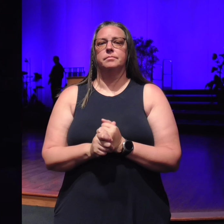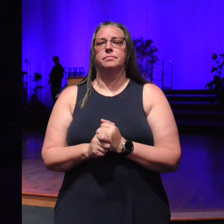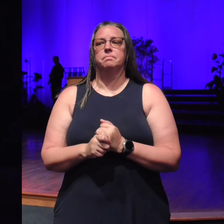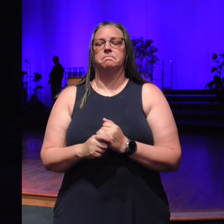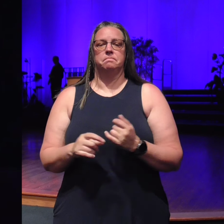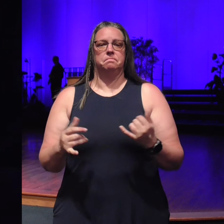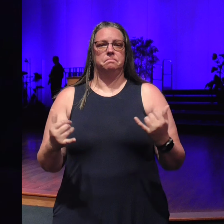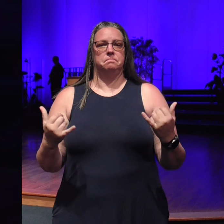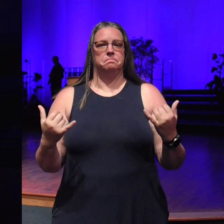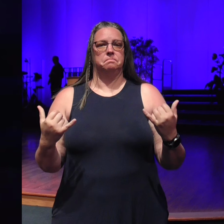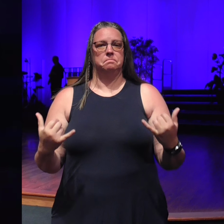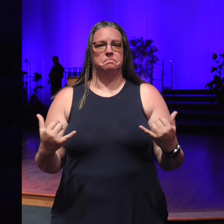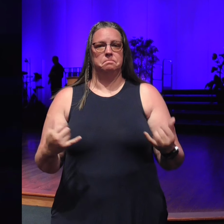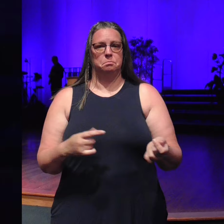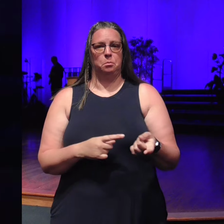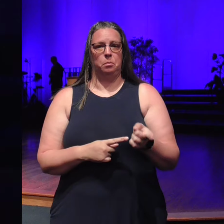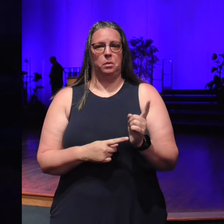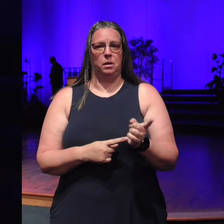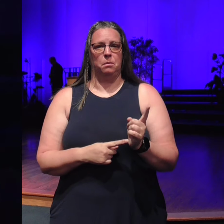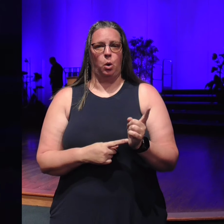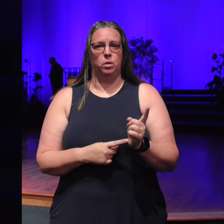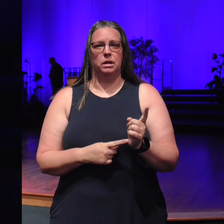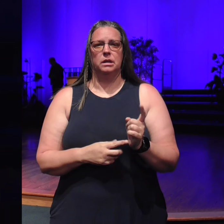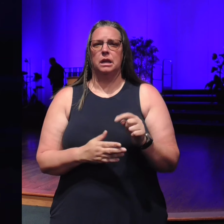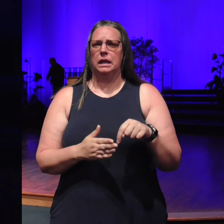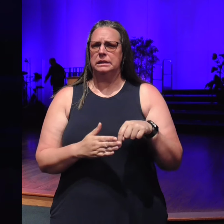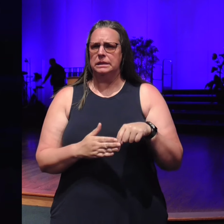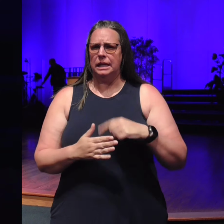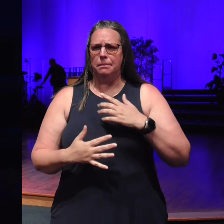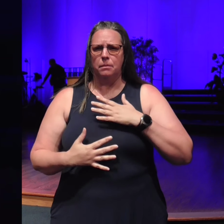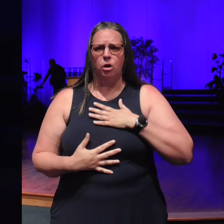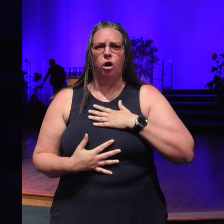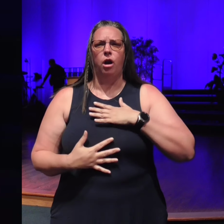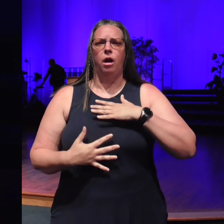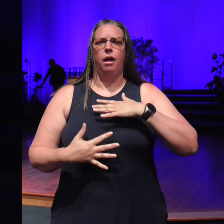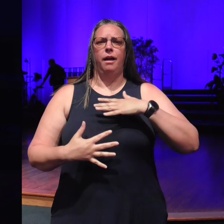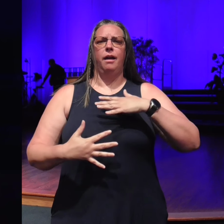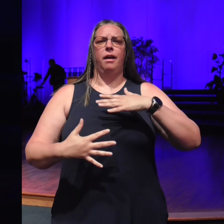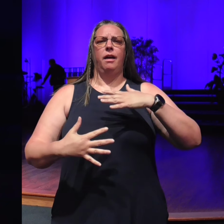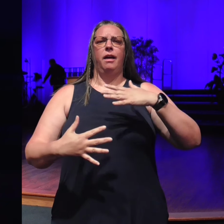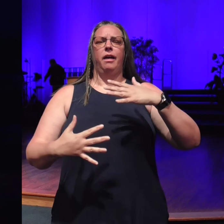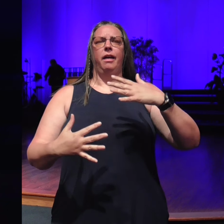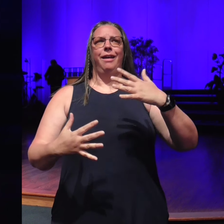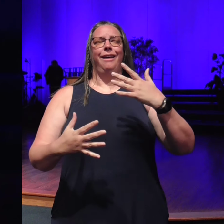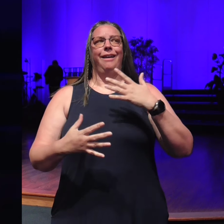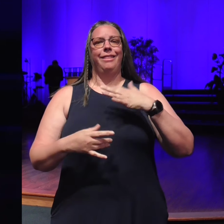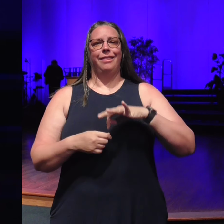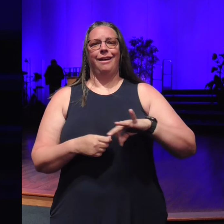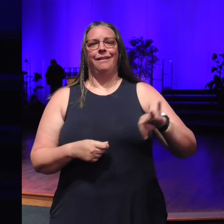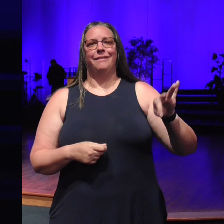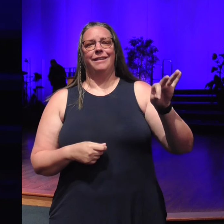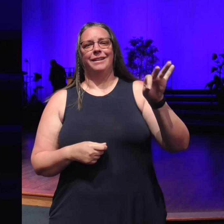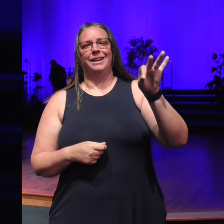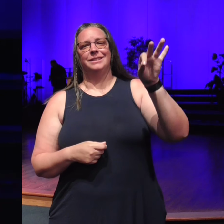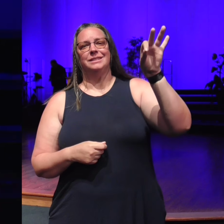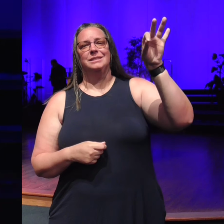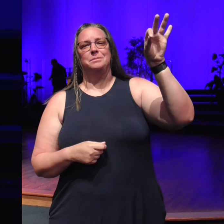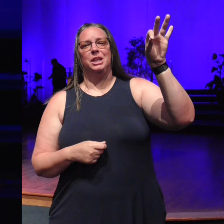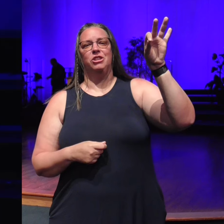In this moment, we take that deep breath of presence. We